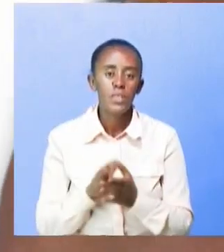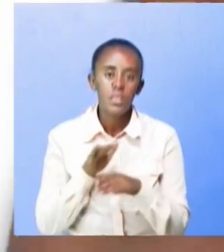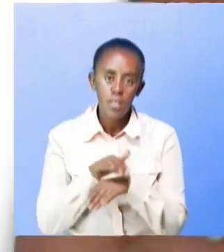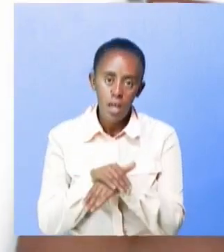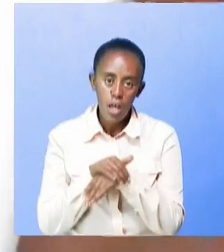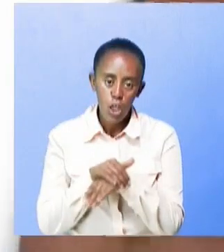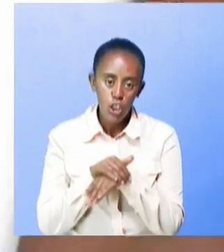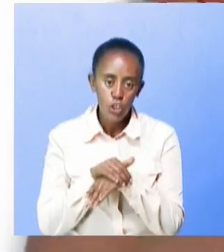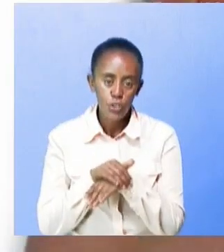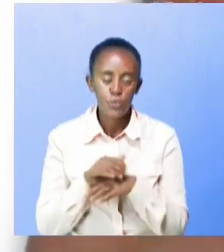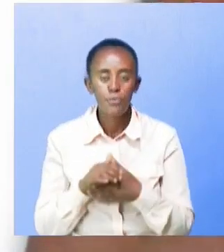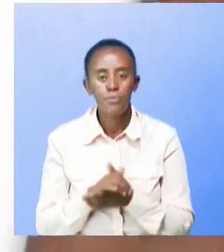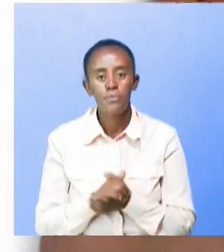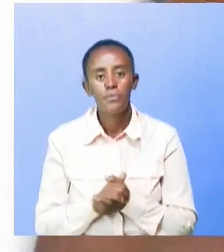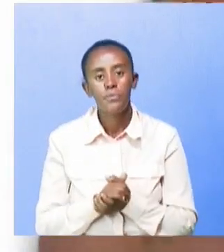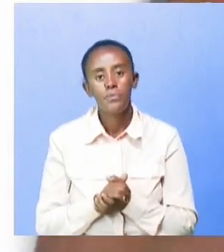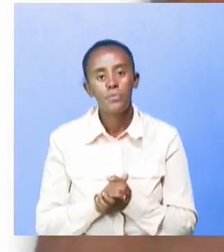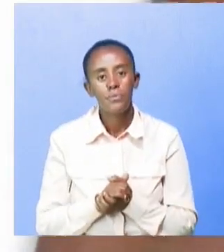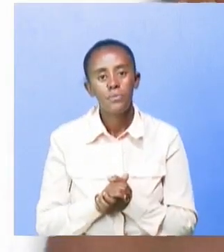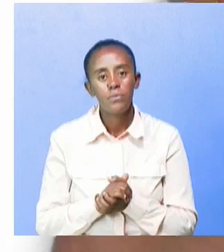English